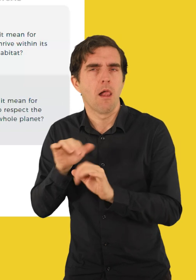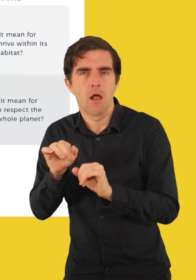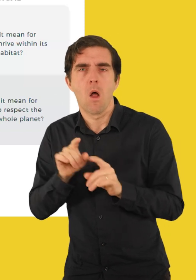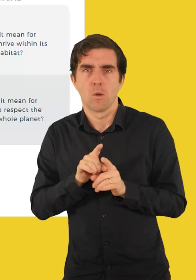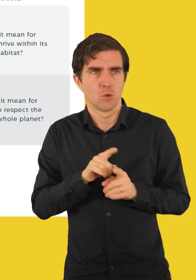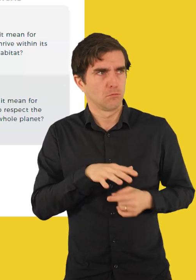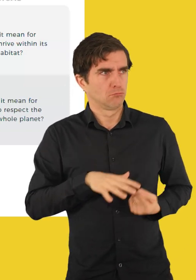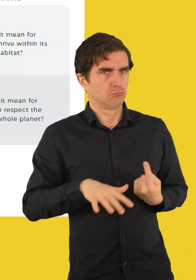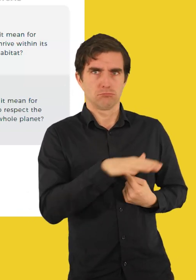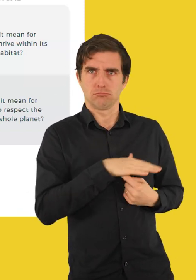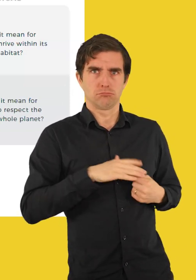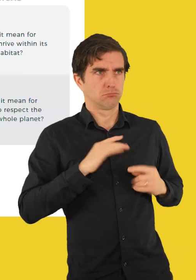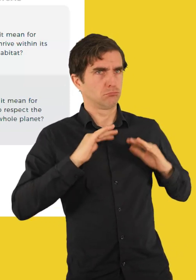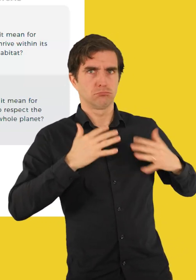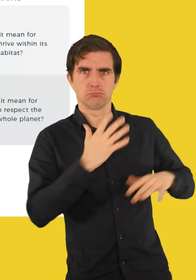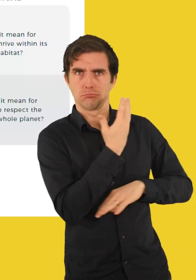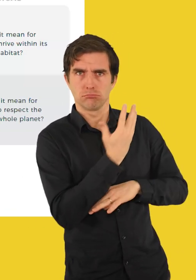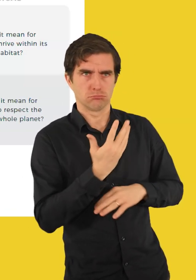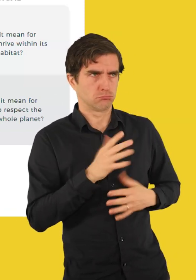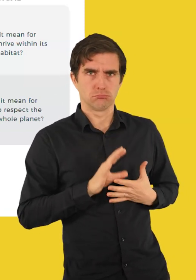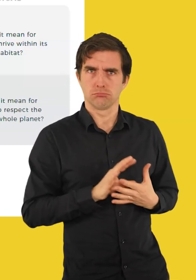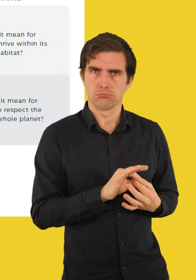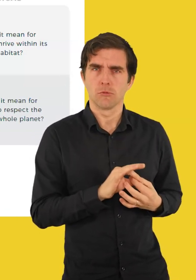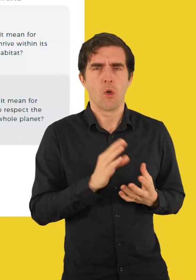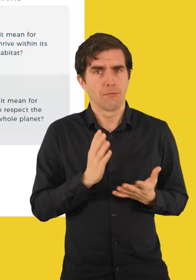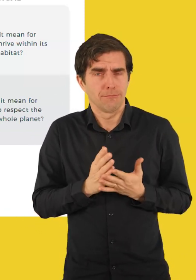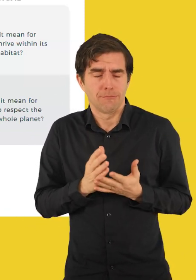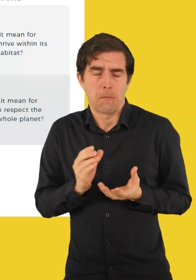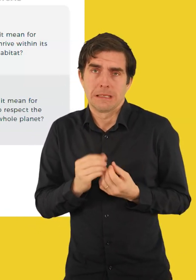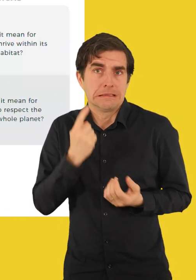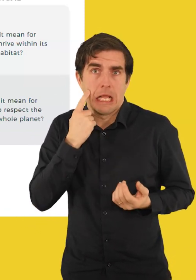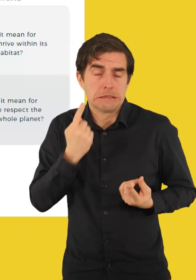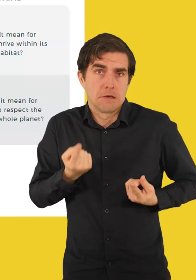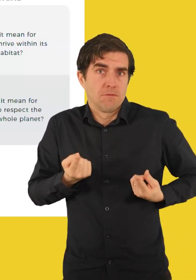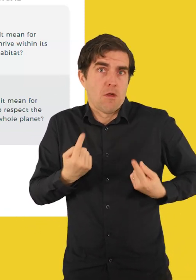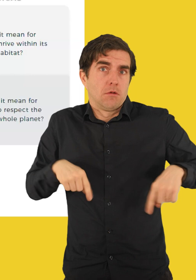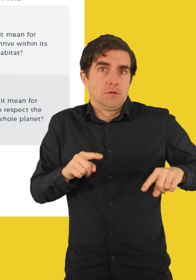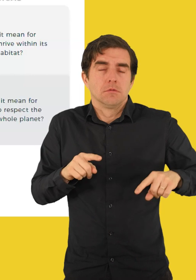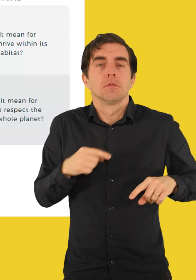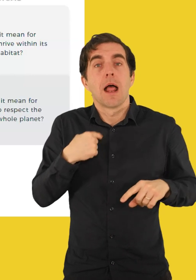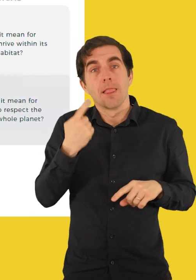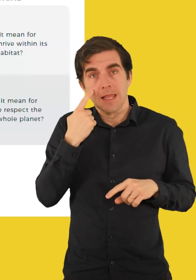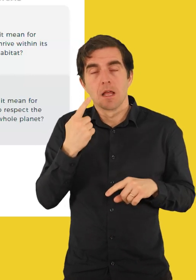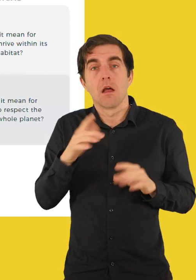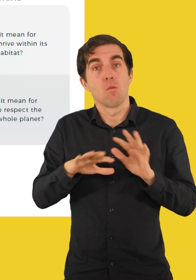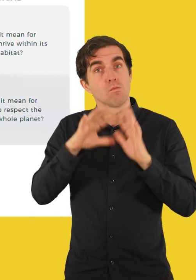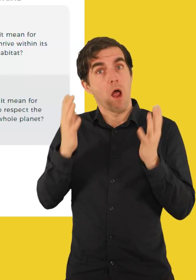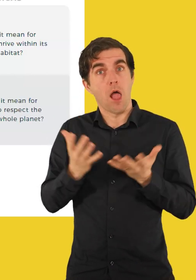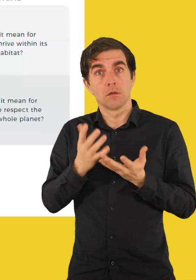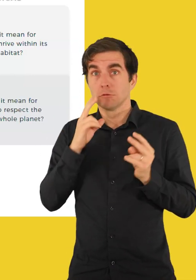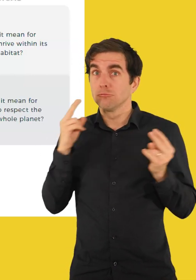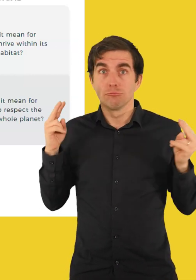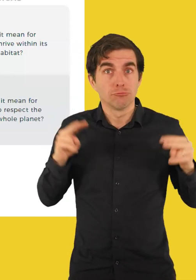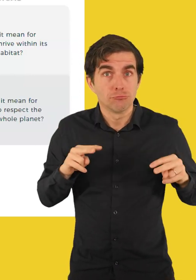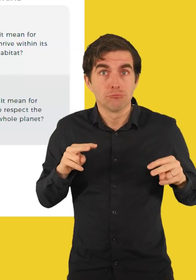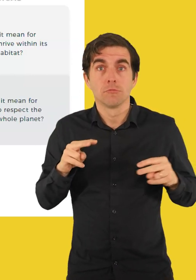local, and the the local ecological, which I think makes sense for a lot of us. But I think that global lens, or the